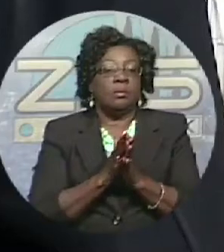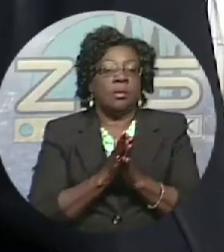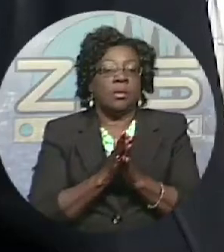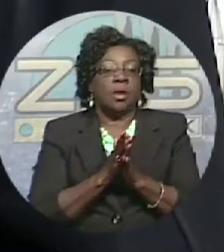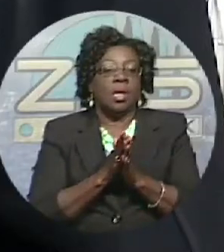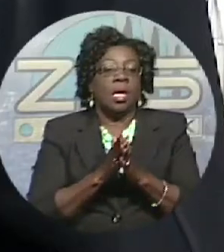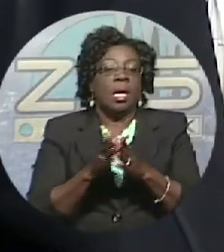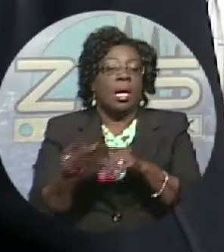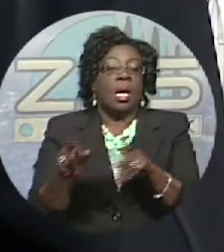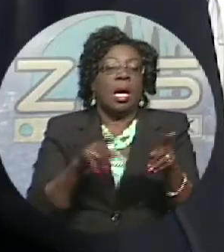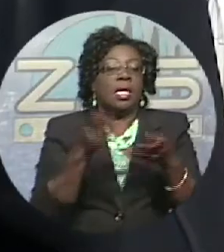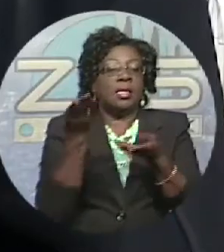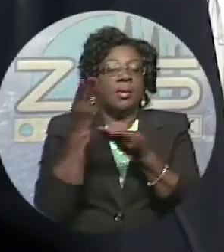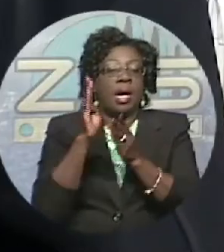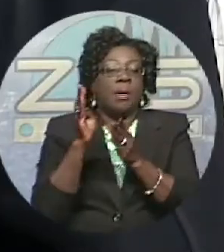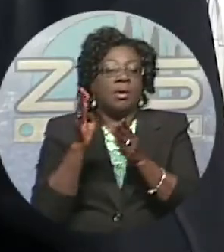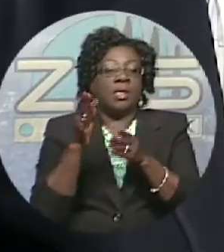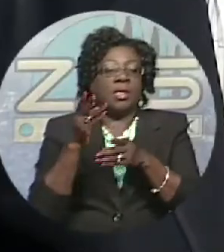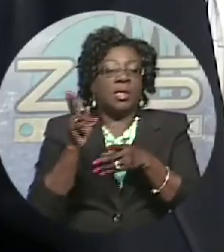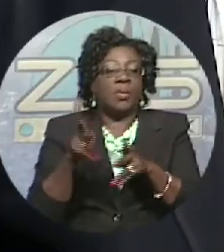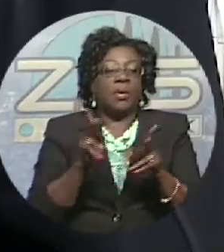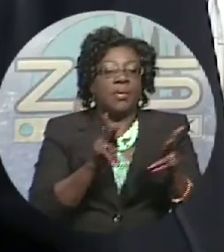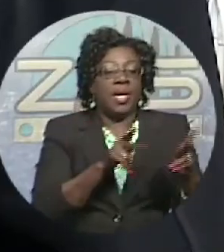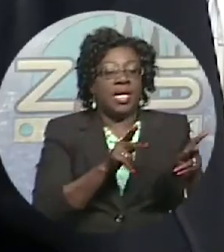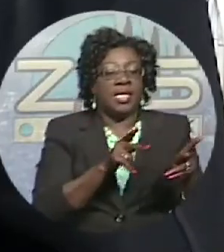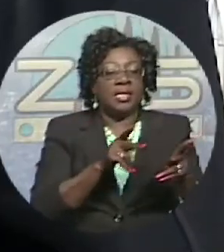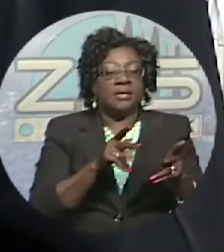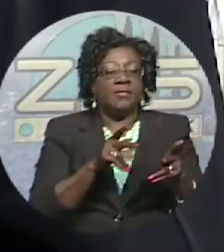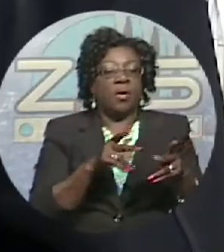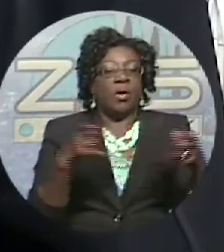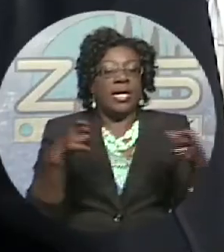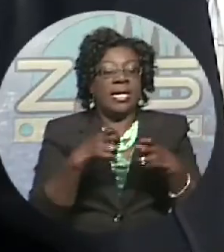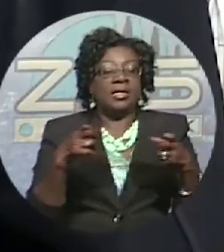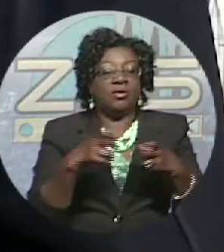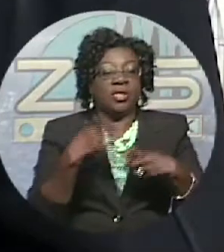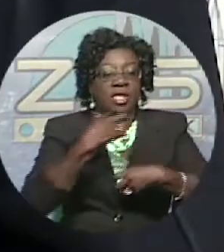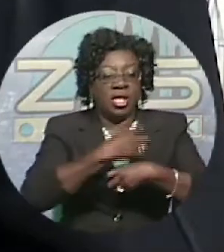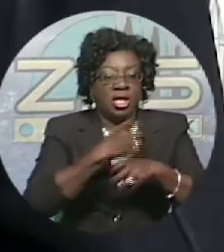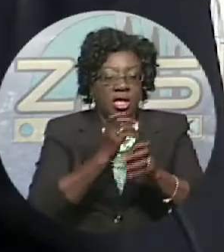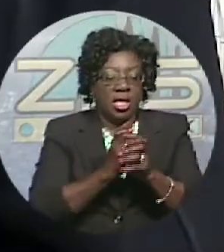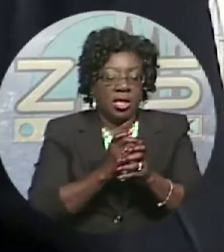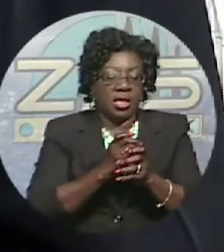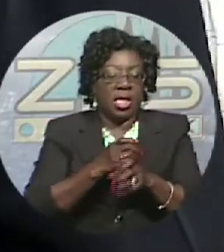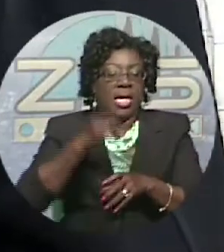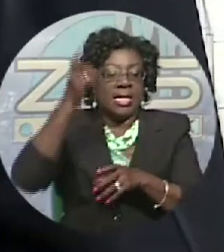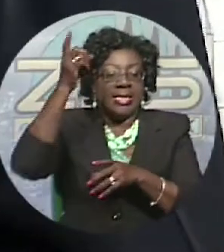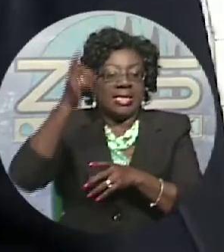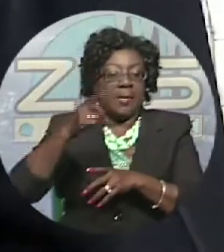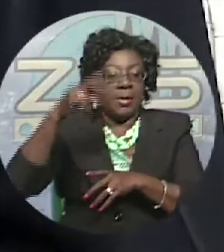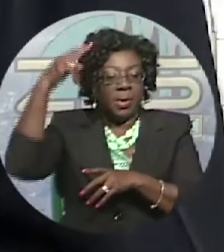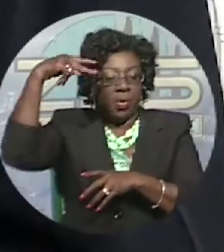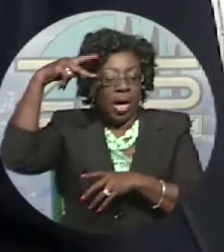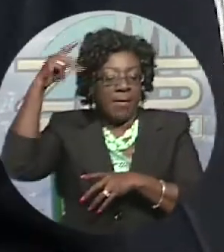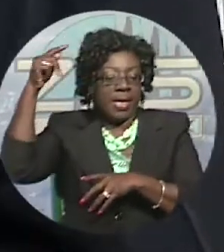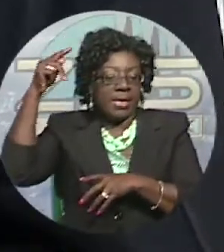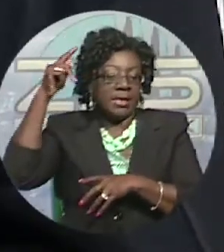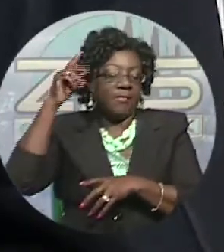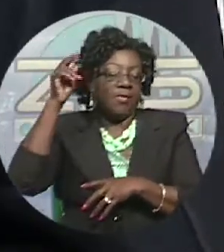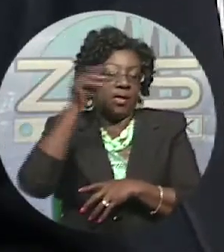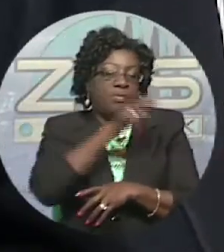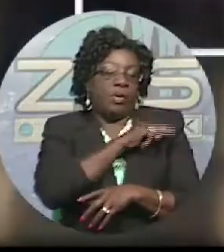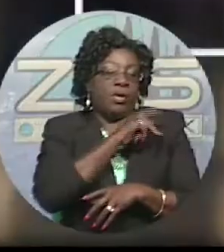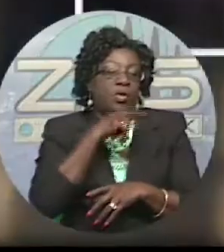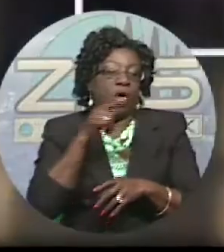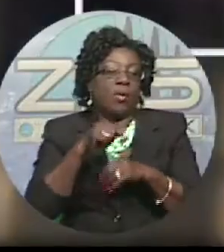Now, as the Bahamas prepares for major energy reform, Deputy Prime Minister the Honorable Philip Brave Davis spoke in detail today about the new manager